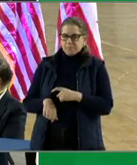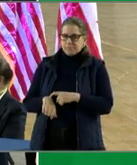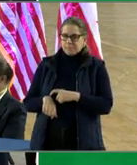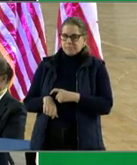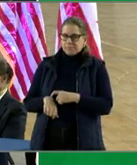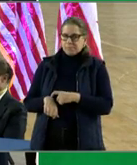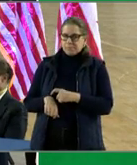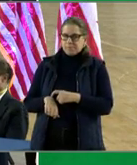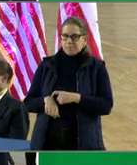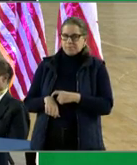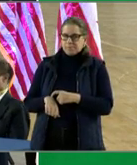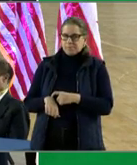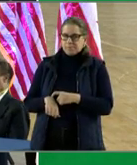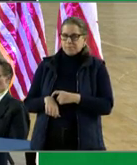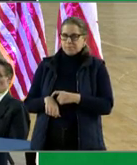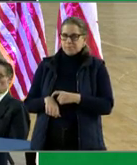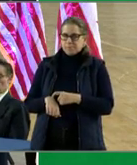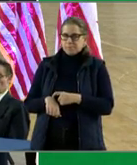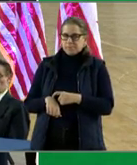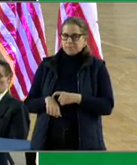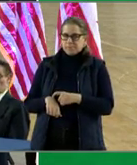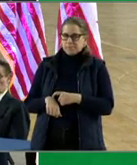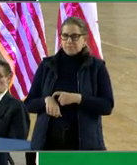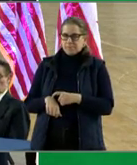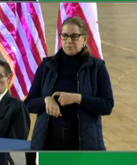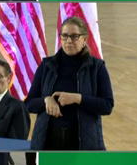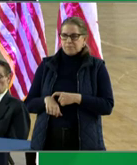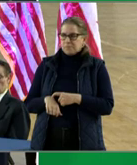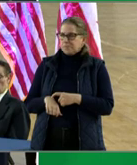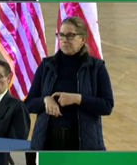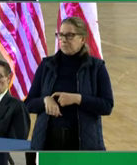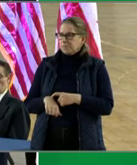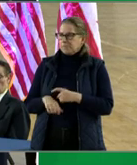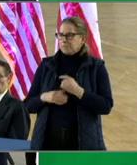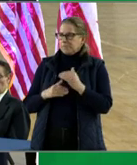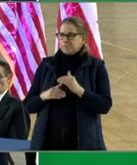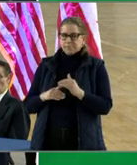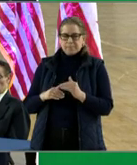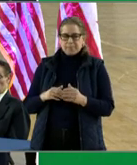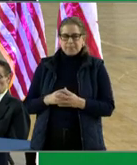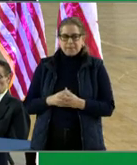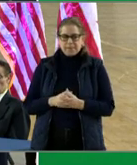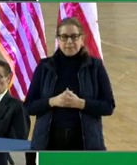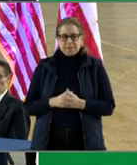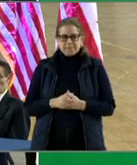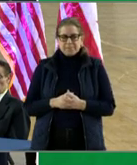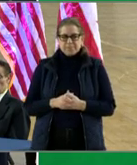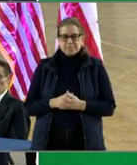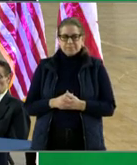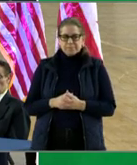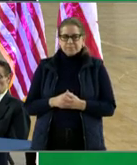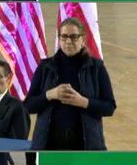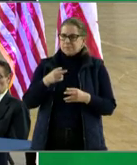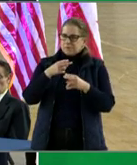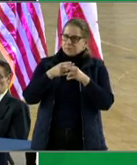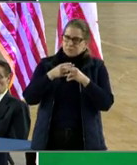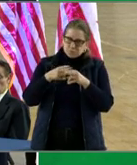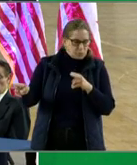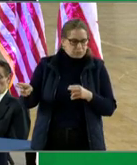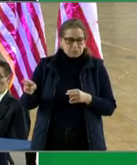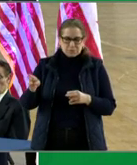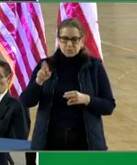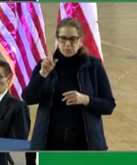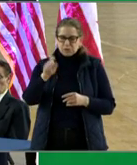go, maybe I'll start in this order this time. And if I could ask you to be quick. Mark. So Mayor Bowser,